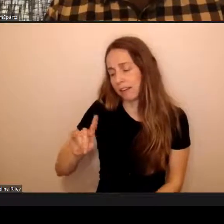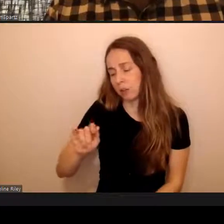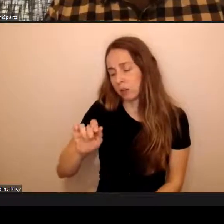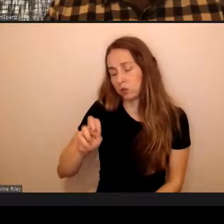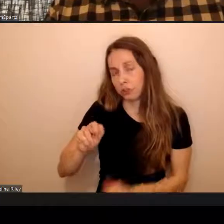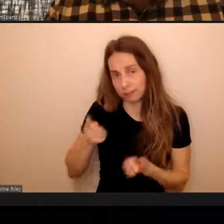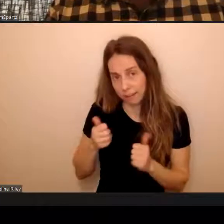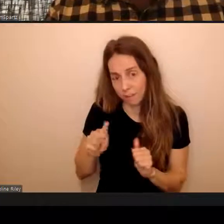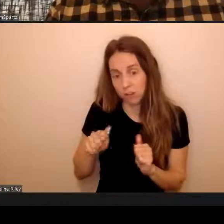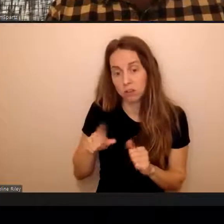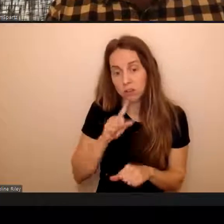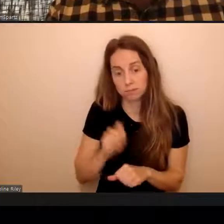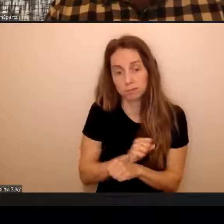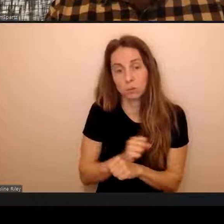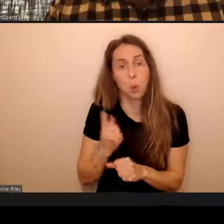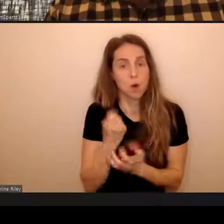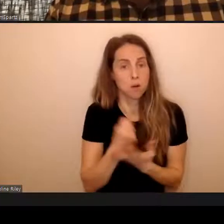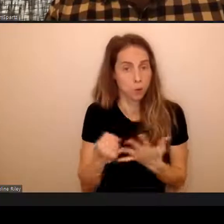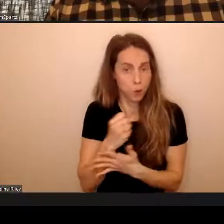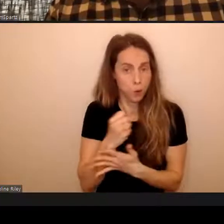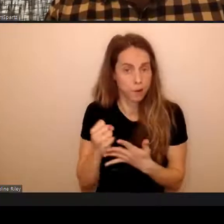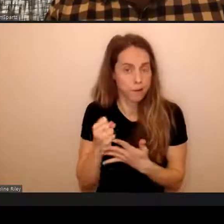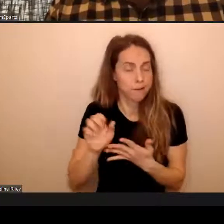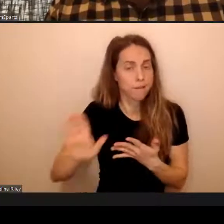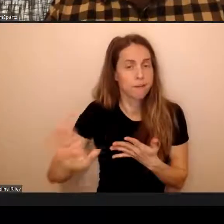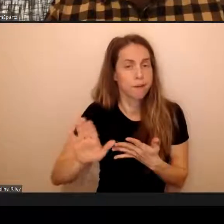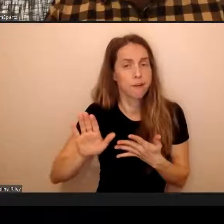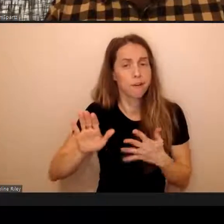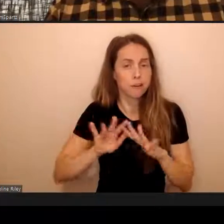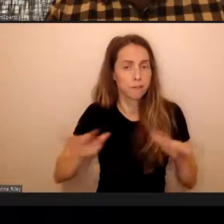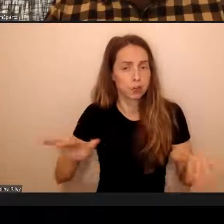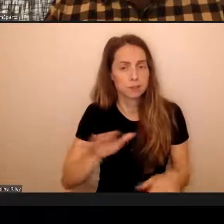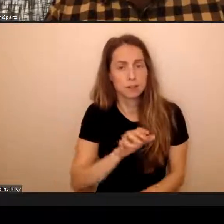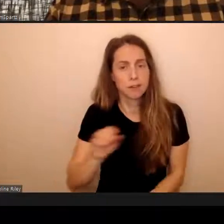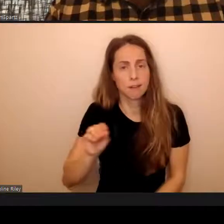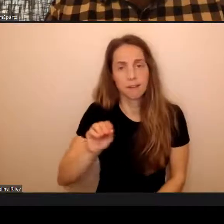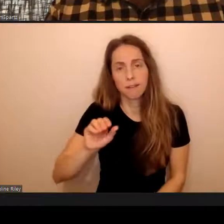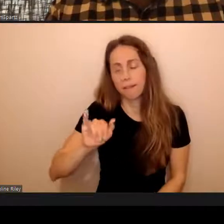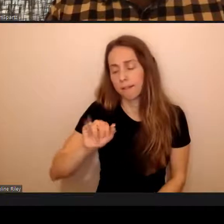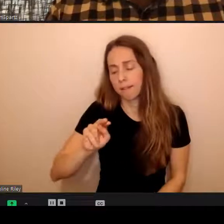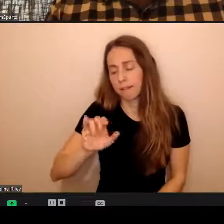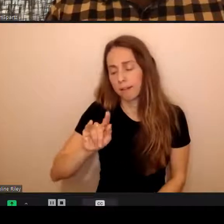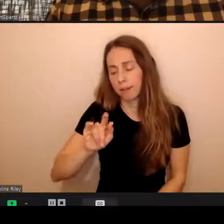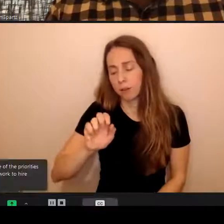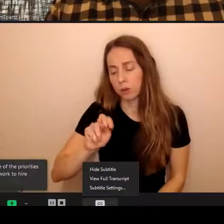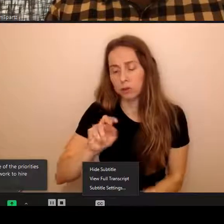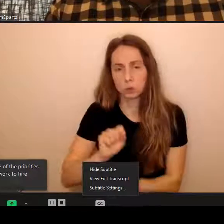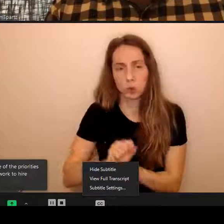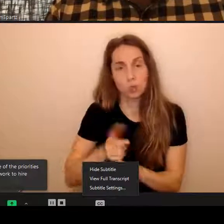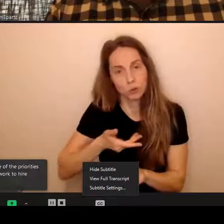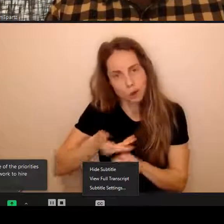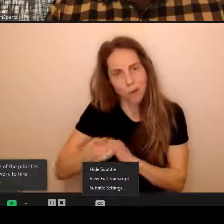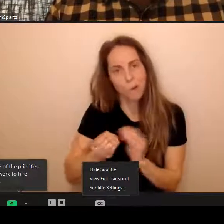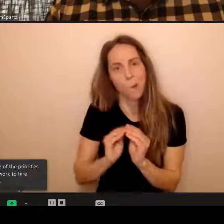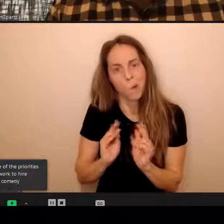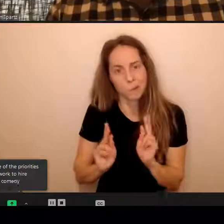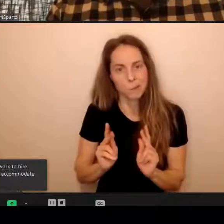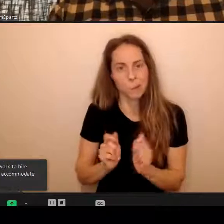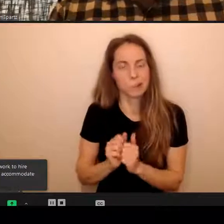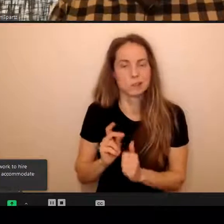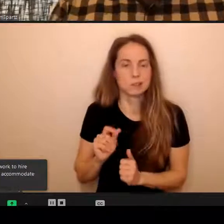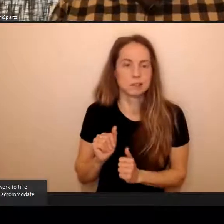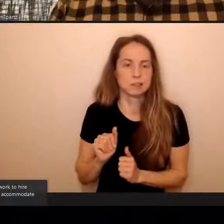actually made it one of the priorities of their diversity and inclusion work to hire more people with disabilities, to accommodate